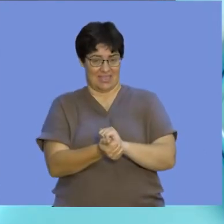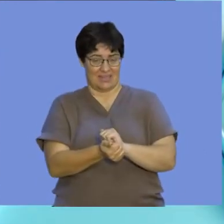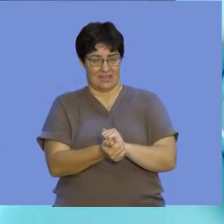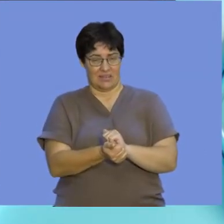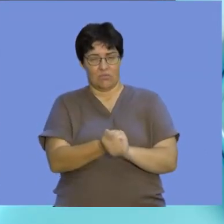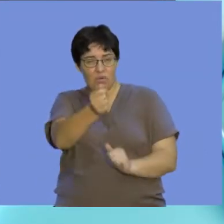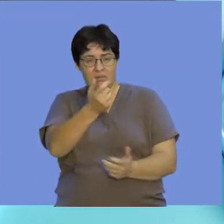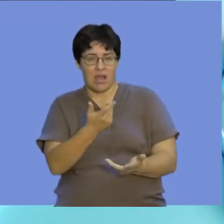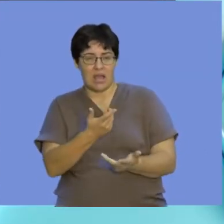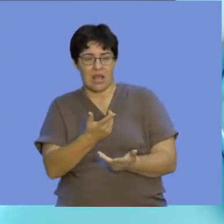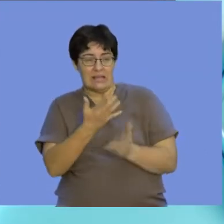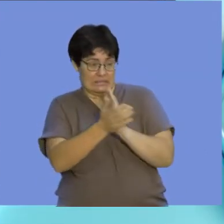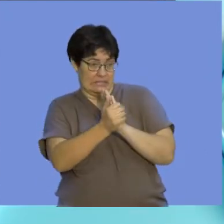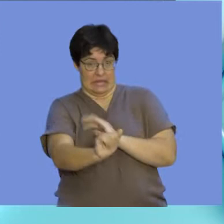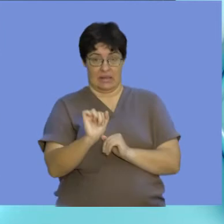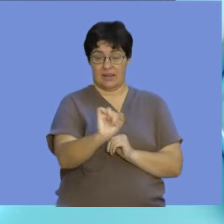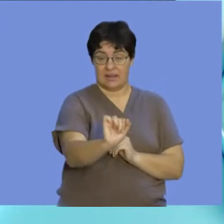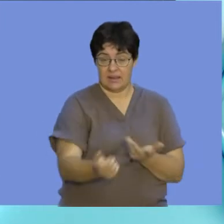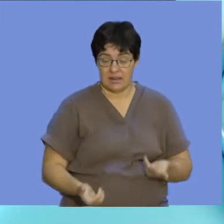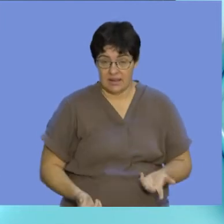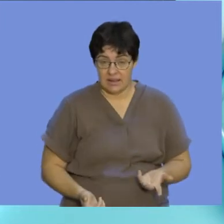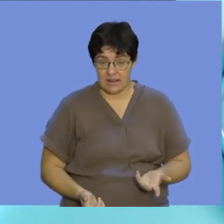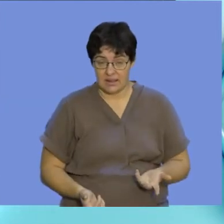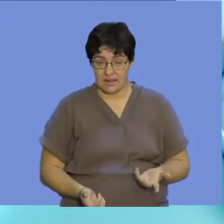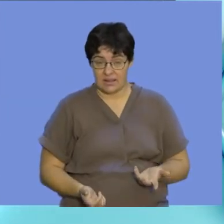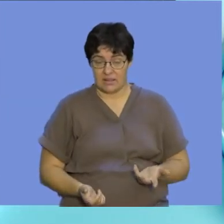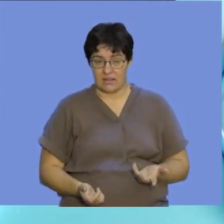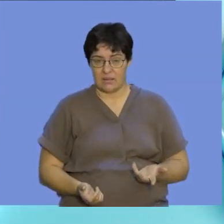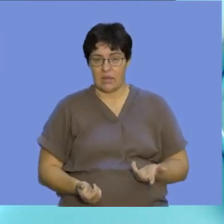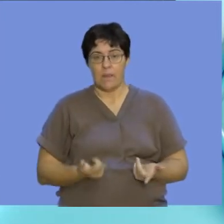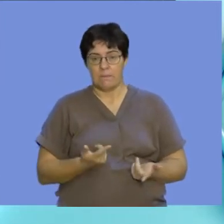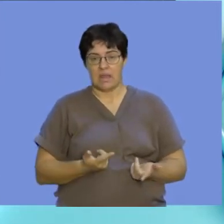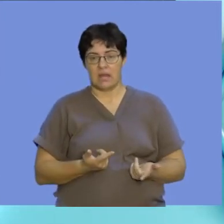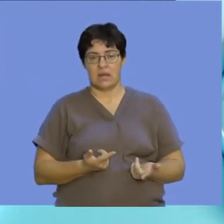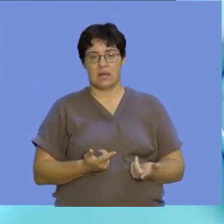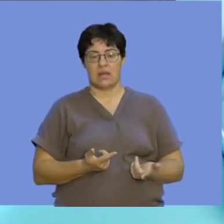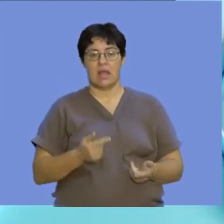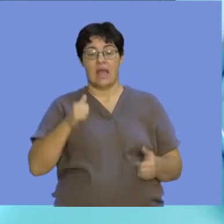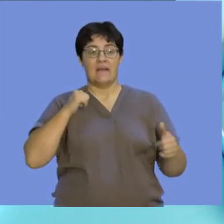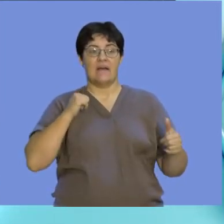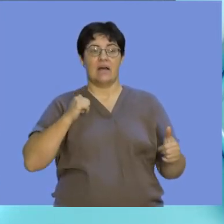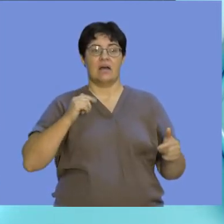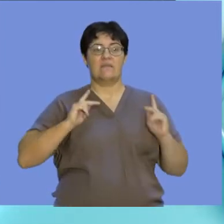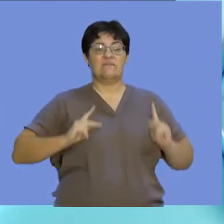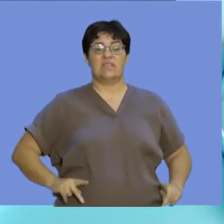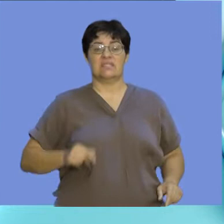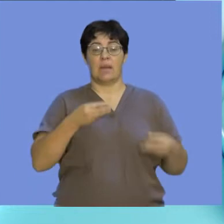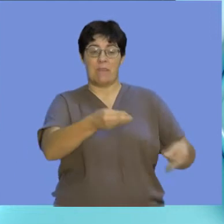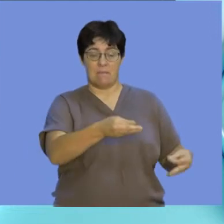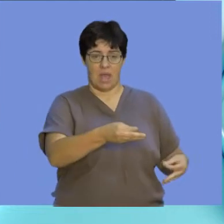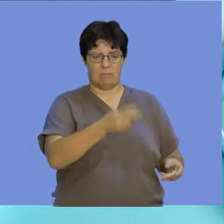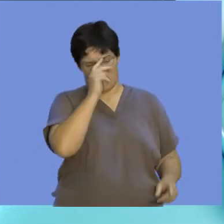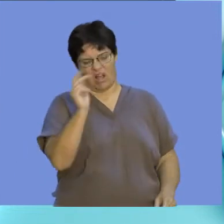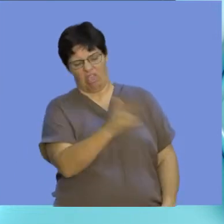ability, your maths skills can't be left at the door when you write a physics paper. They've got to come with you because